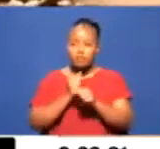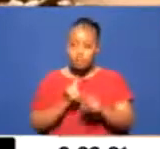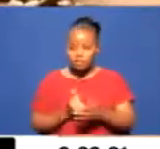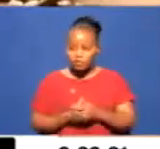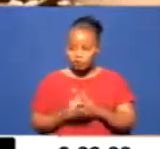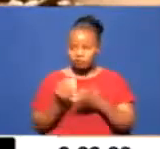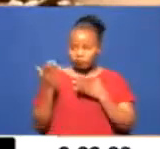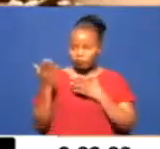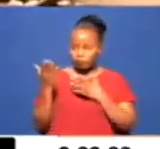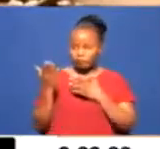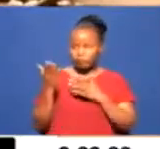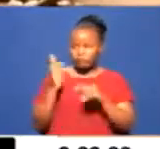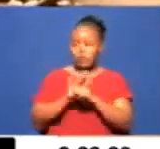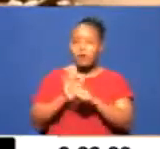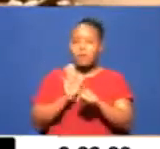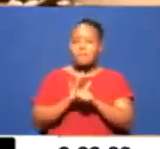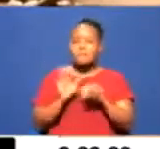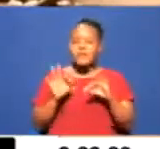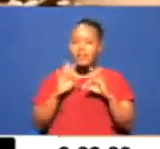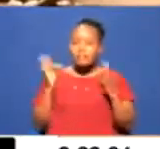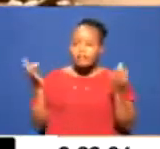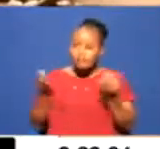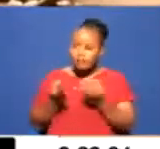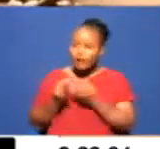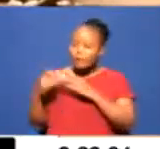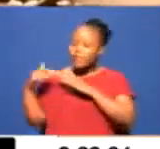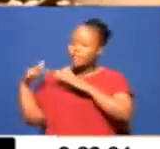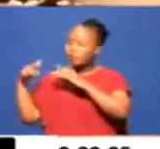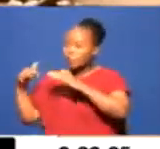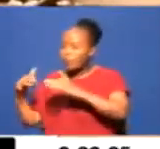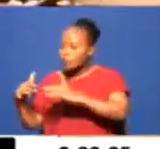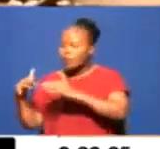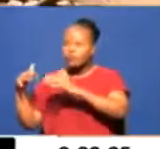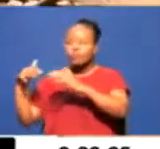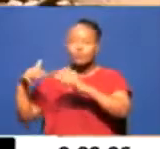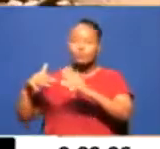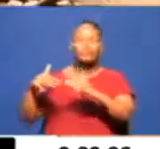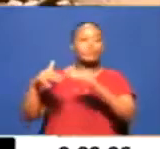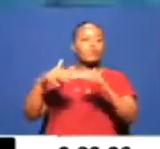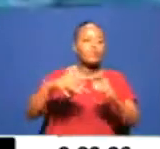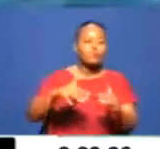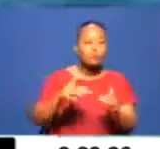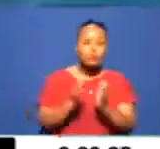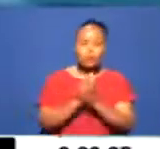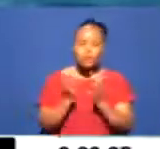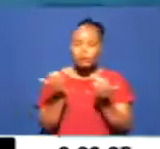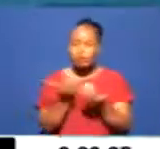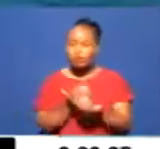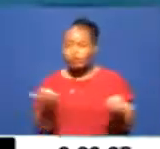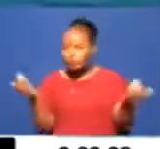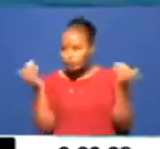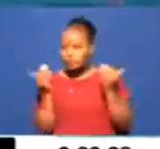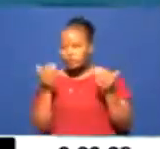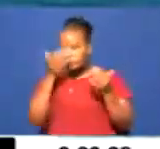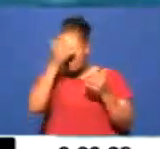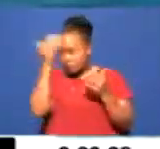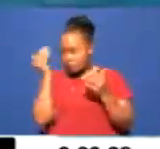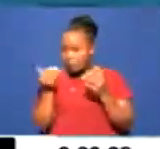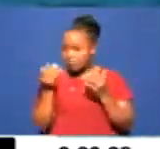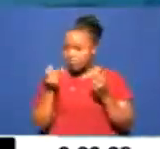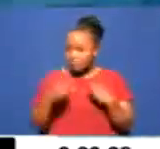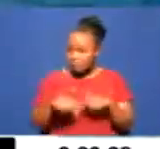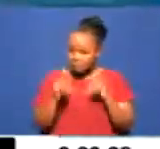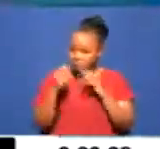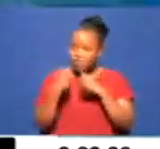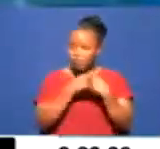of families flocked this center with their children to shed off the challenges of 2021. They were treated